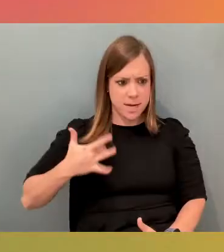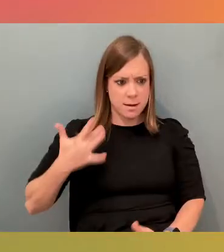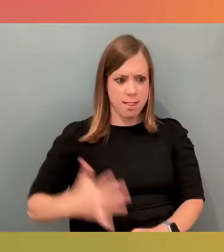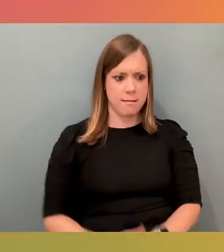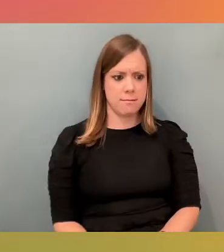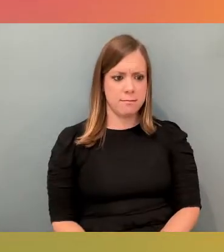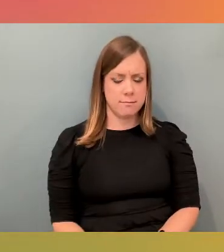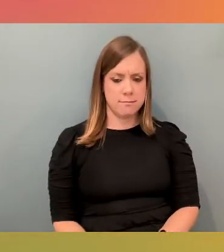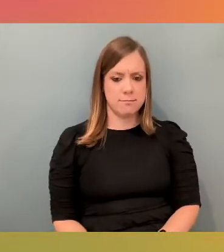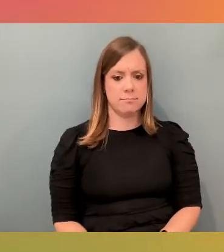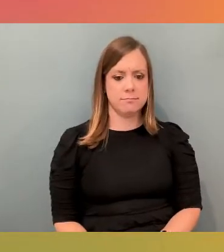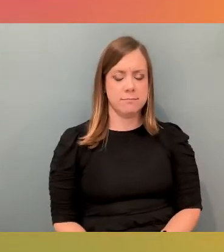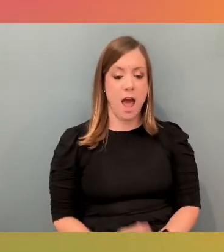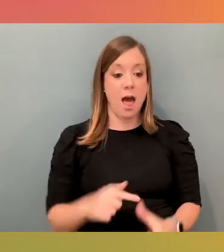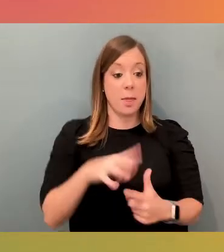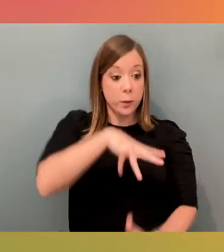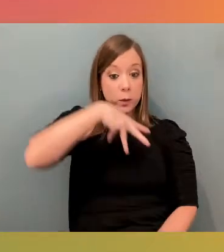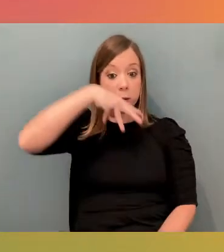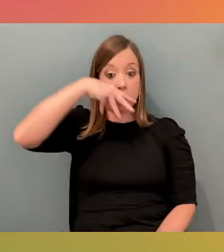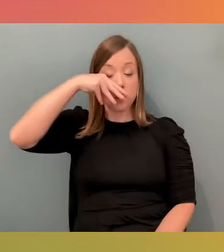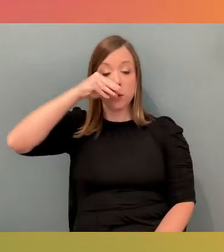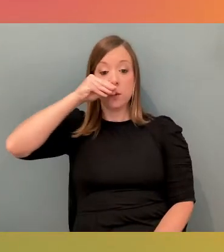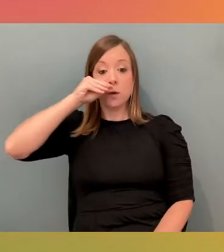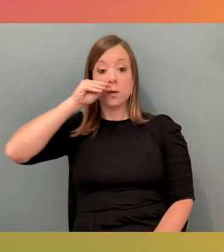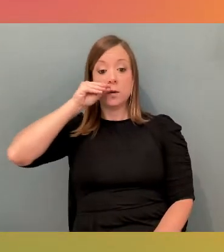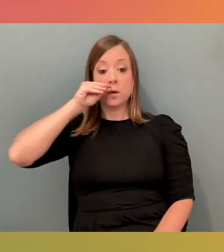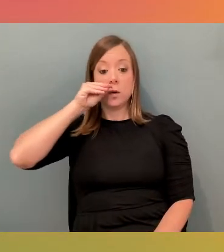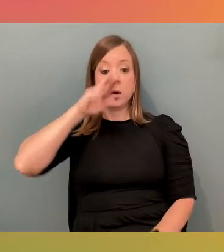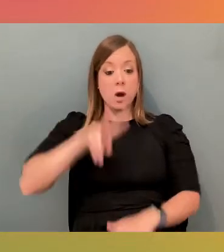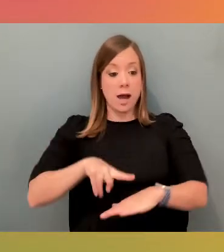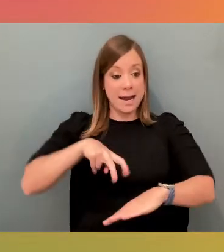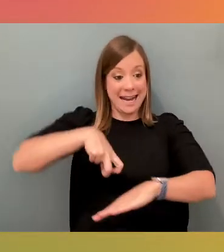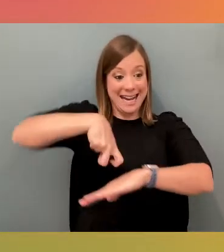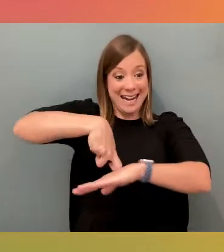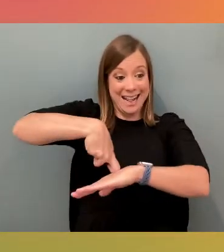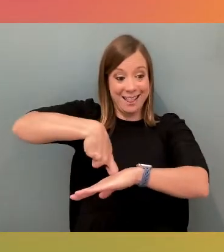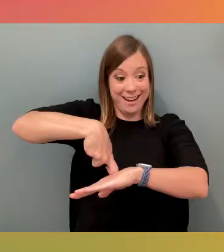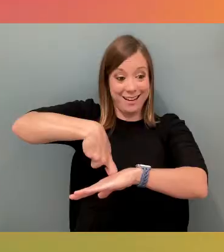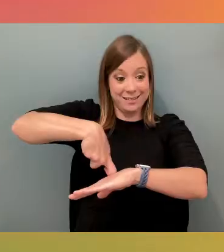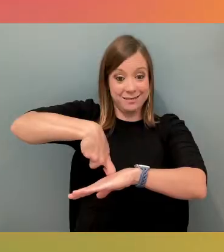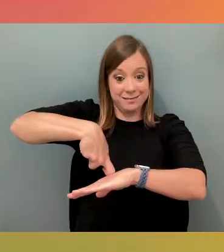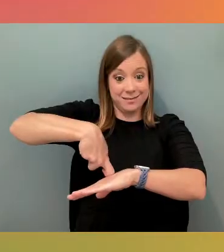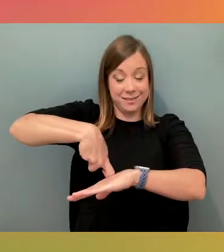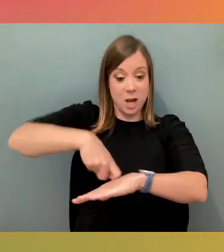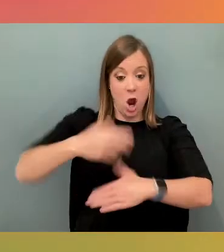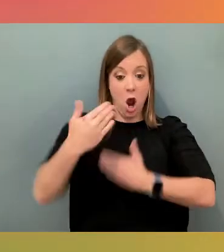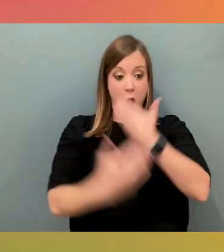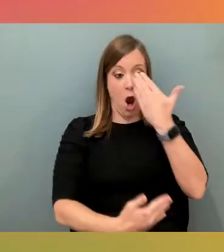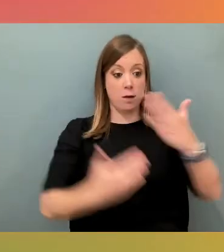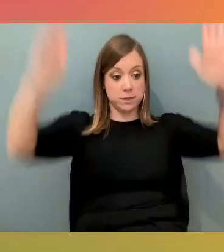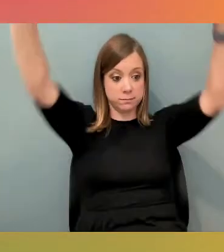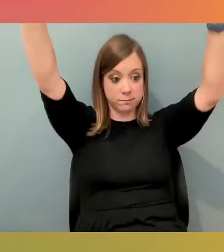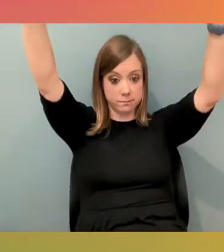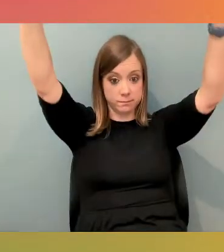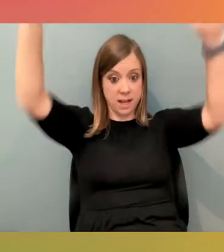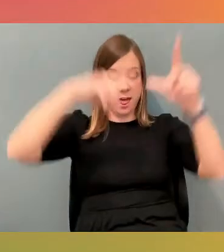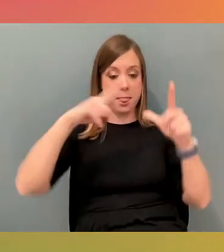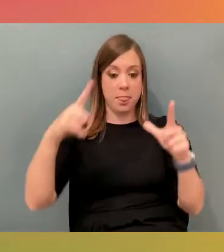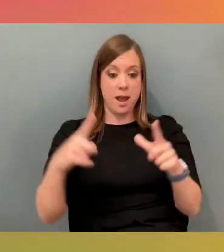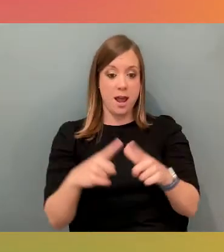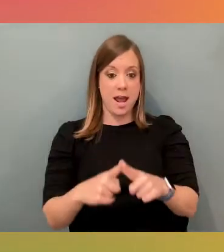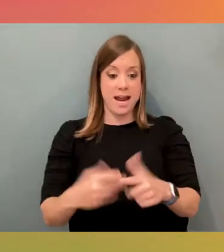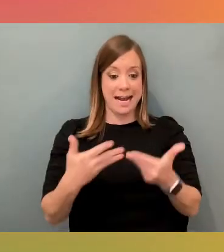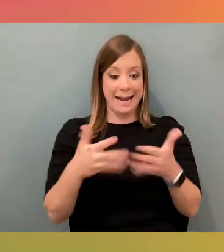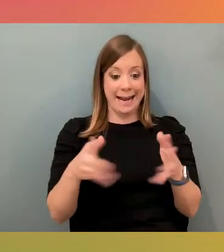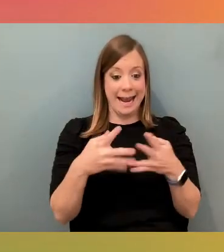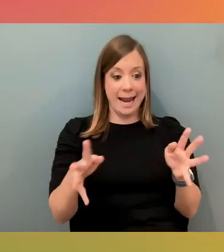And on your next breath in, come all the way up to kneeling, reach the arms up. And exhale, gate pose, left arm reaches